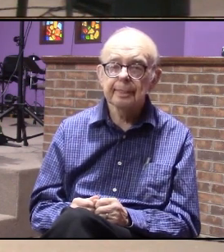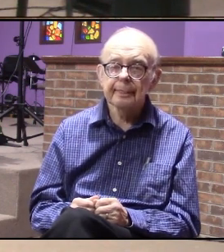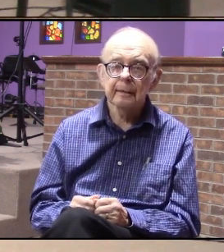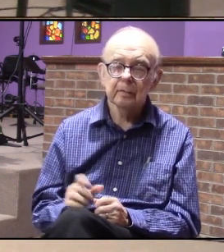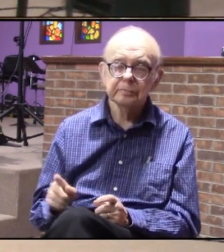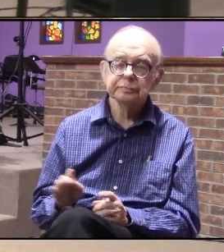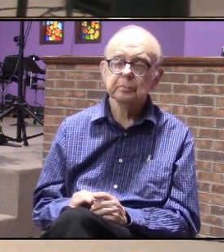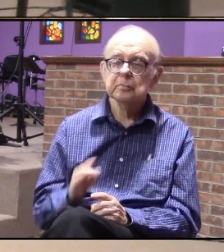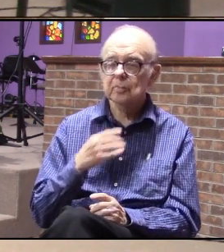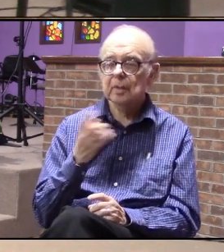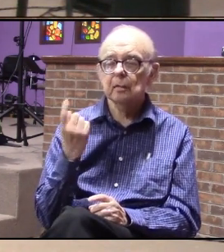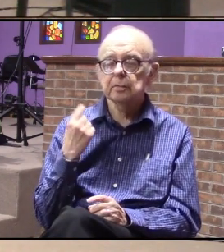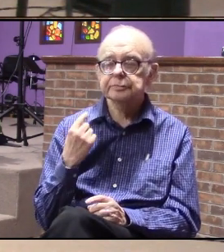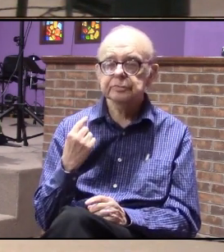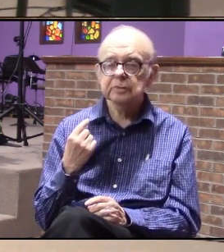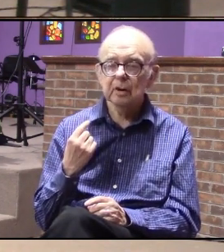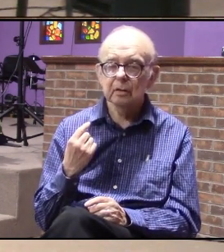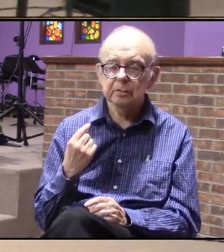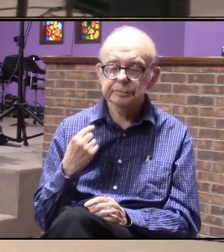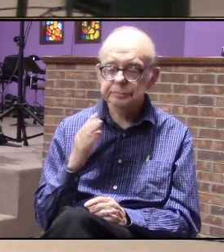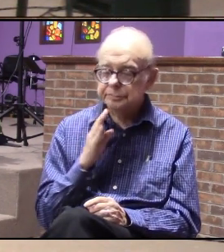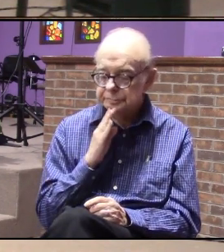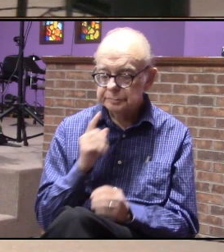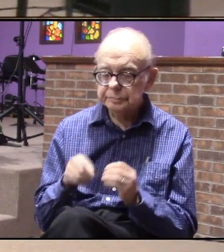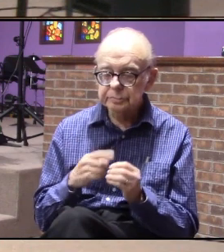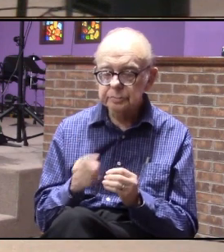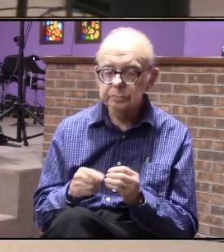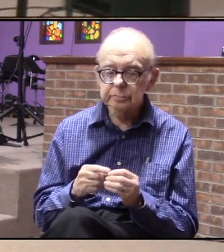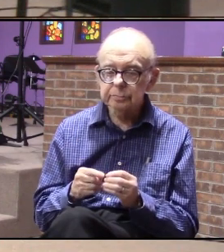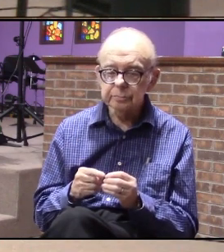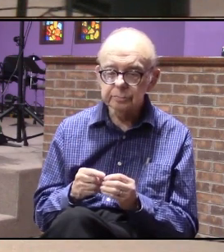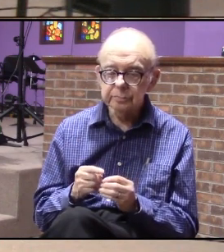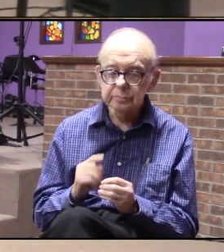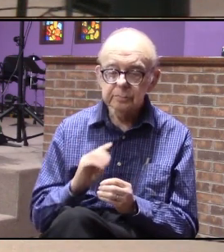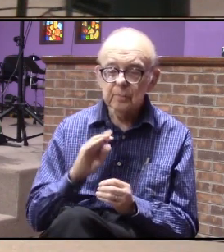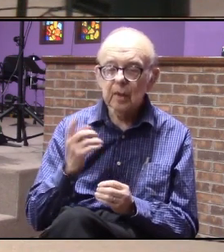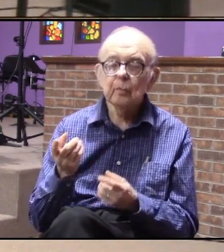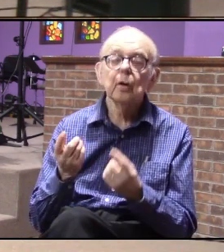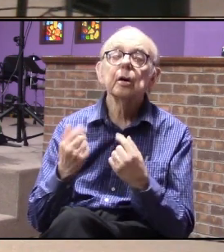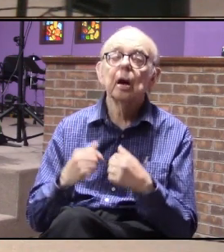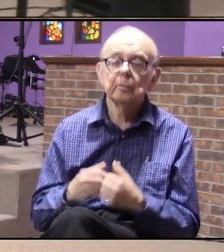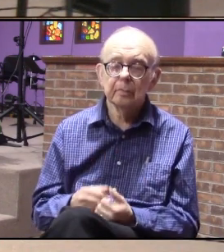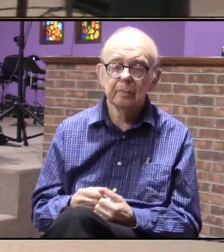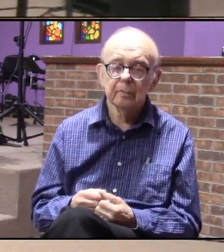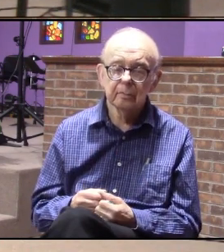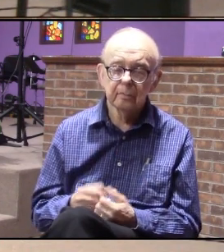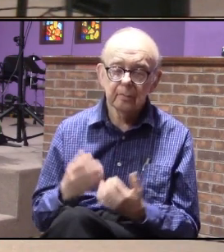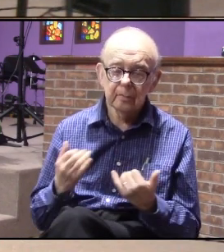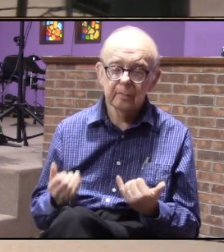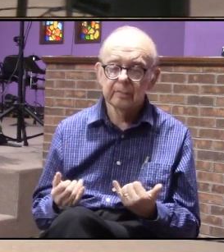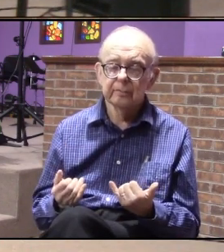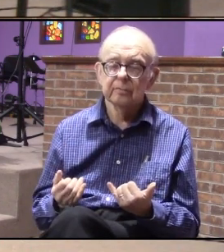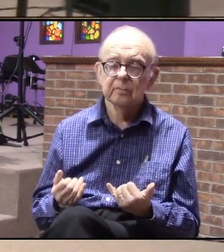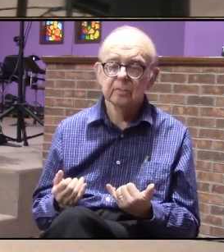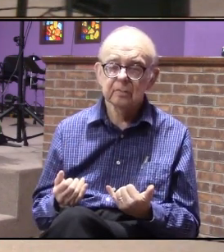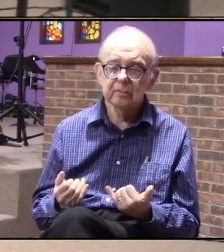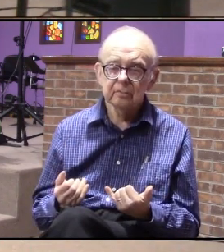as we talked last week, we talked about they're going to come. Okay? So today,